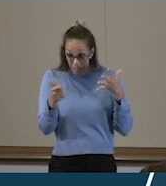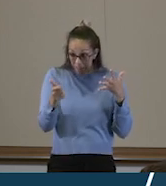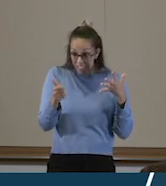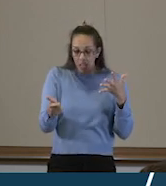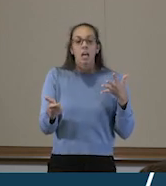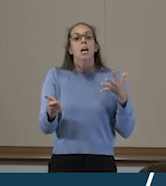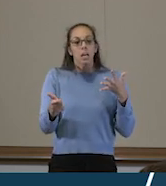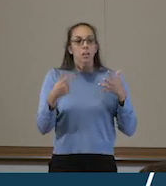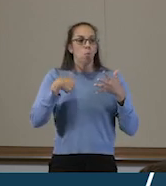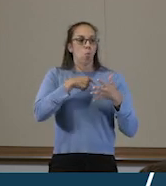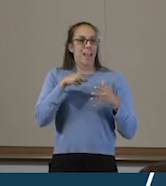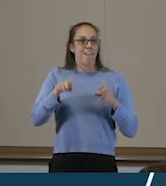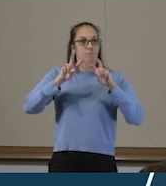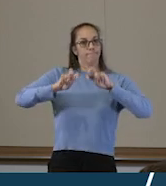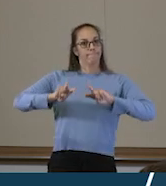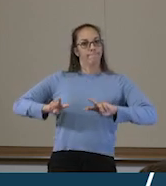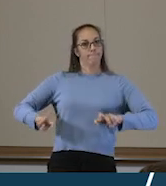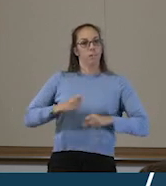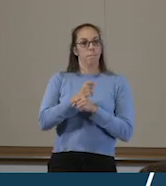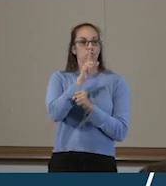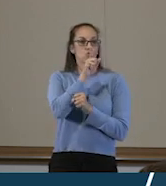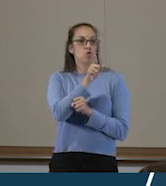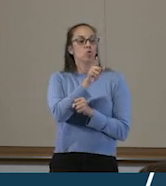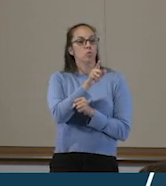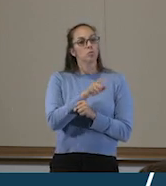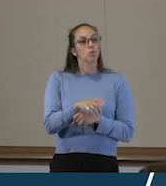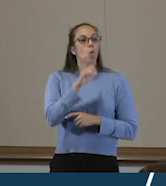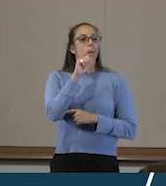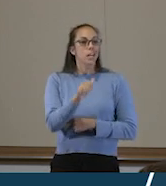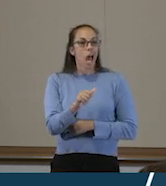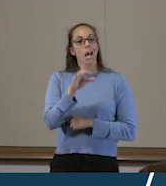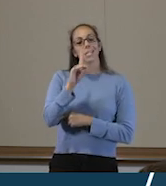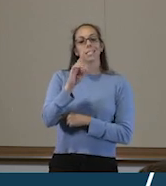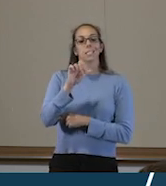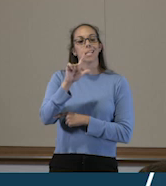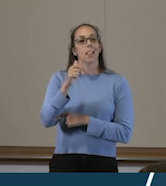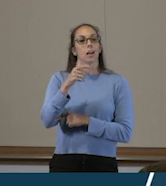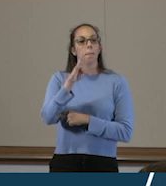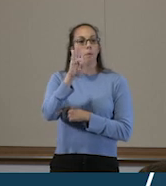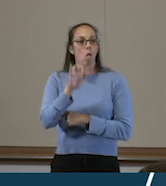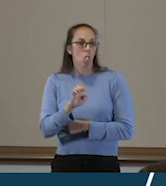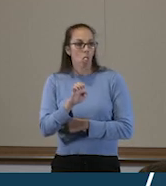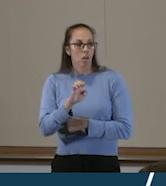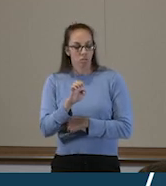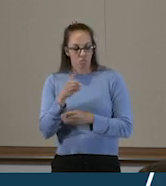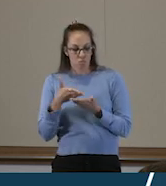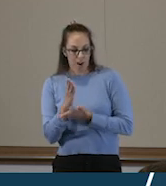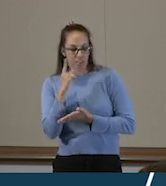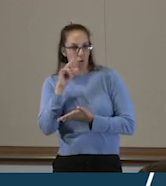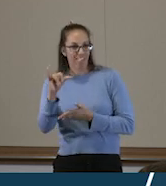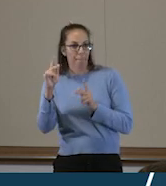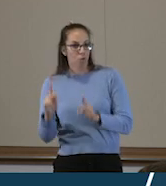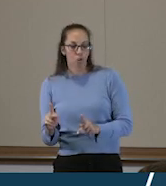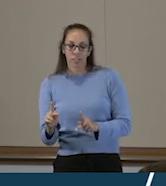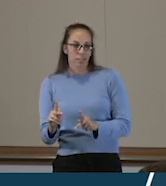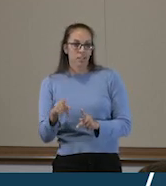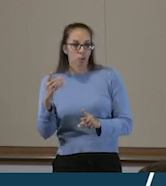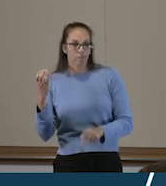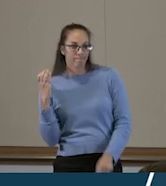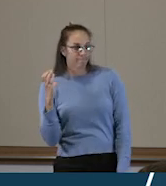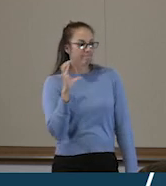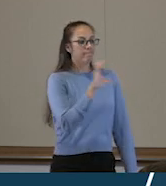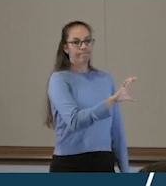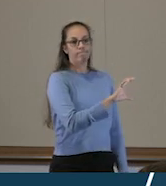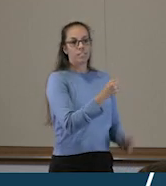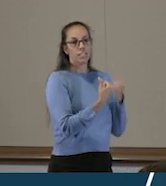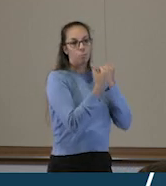okay? The non-delegable rights, the rights that can't be given over to the guardian, are the right to marry,